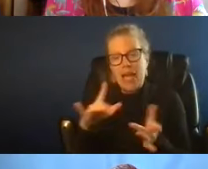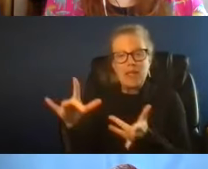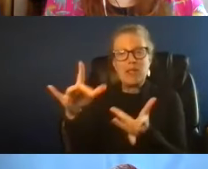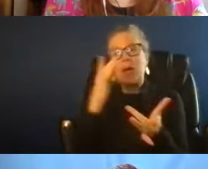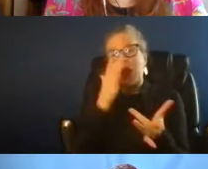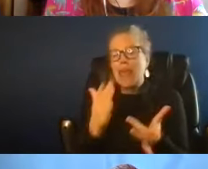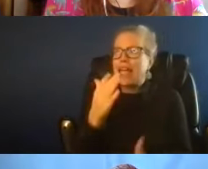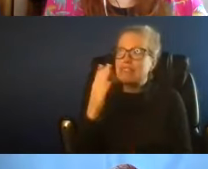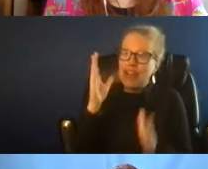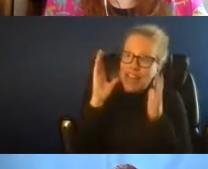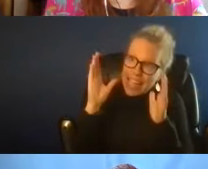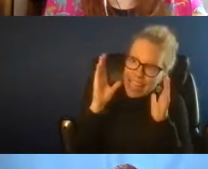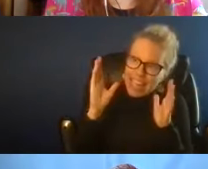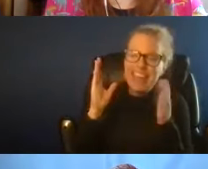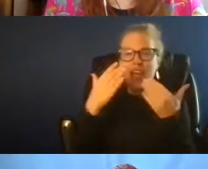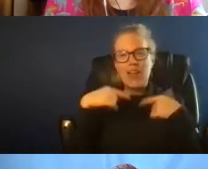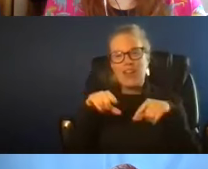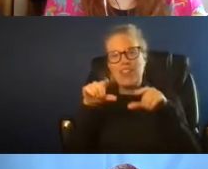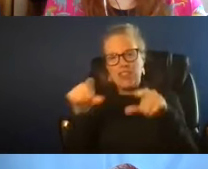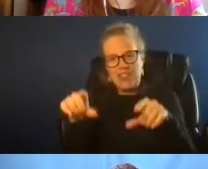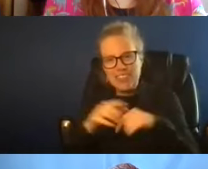hanging in there with me through it.